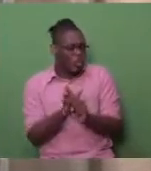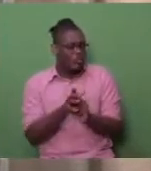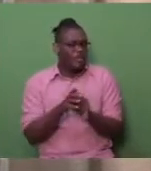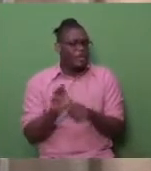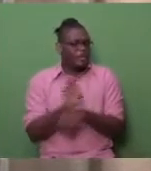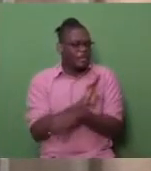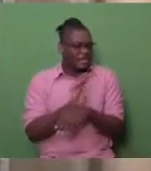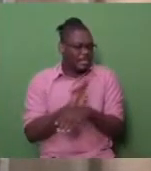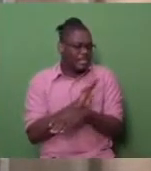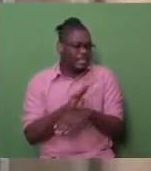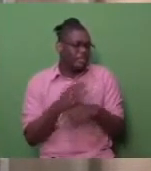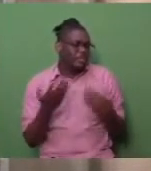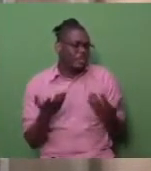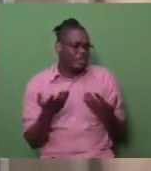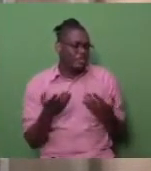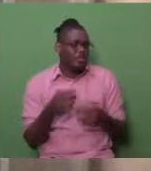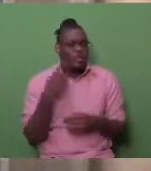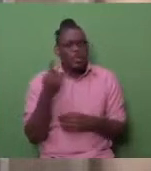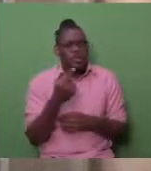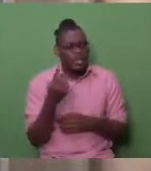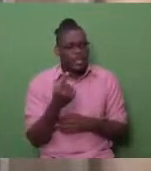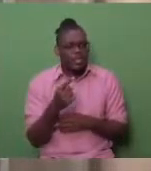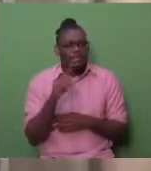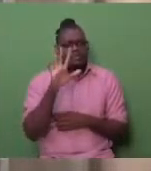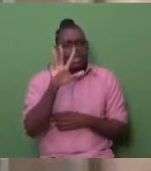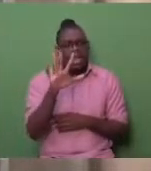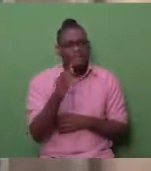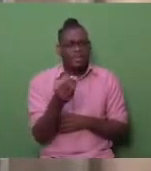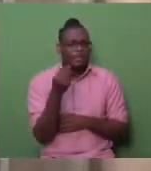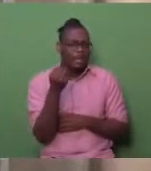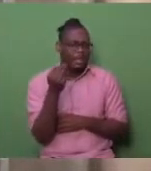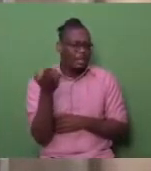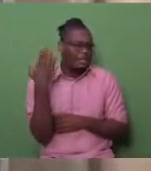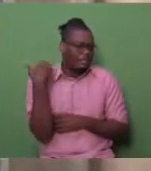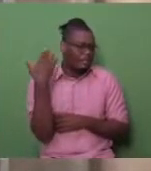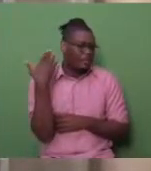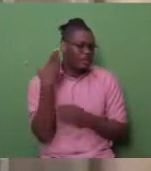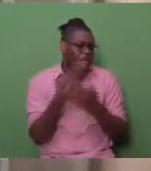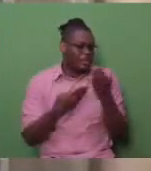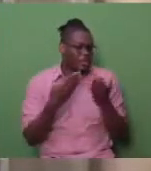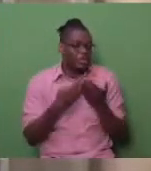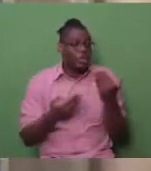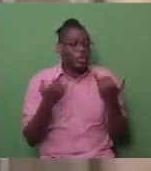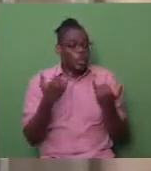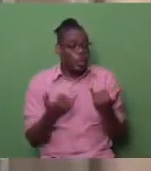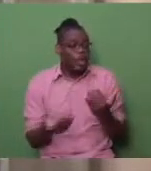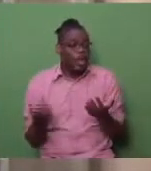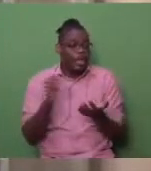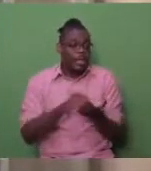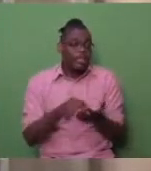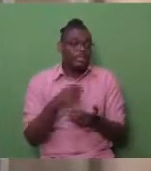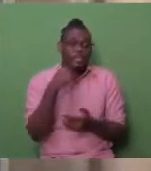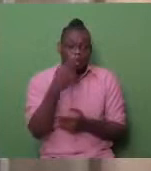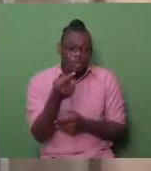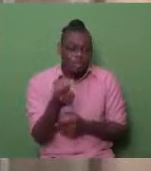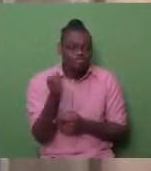million. And you come back again with more private-public partnerships. You have put only $5